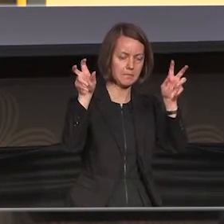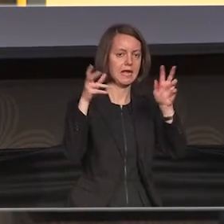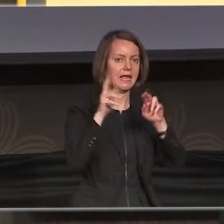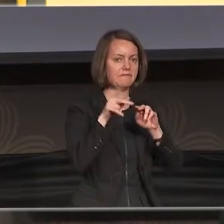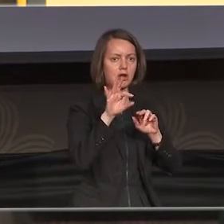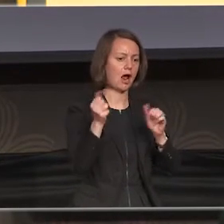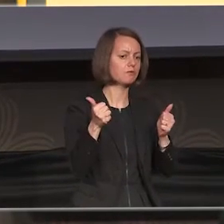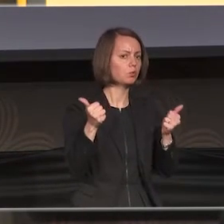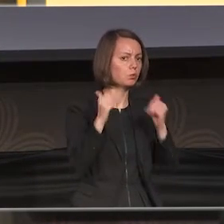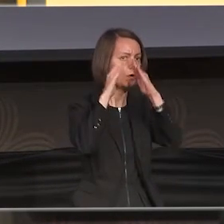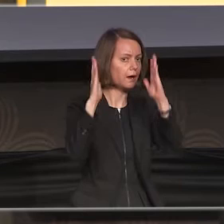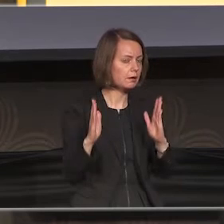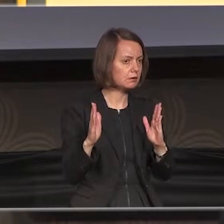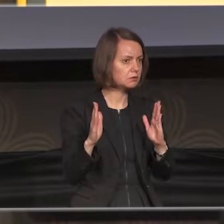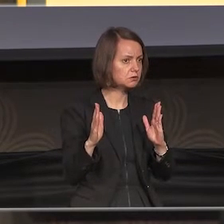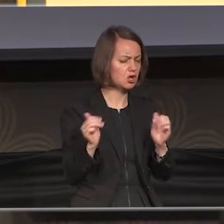have suitable accommodation